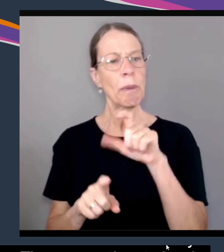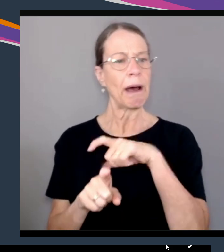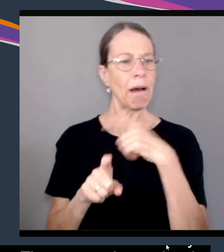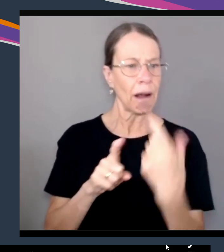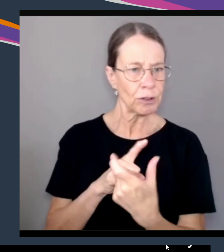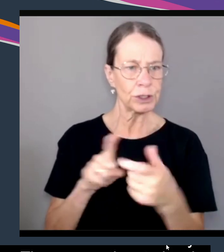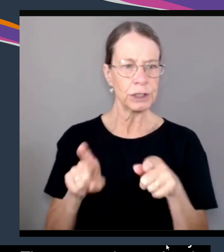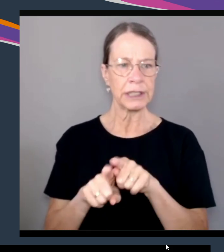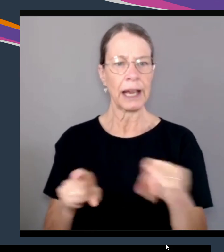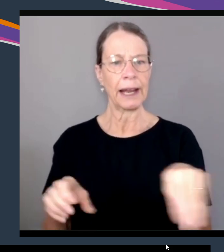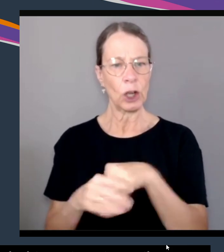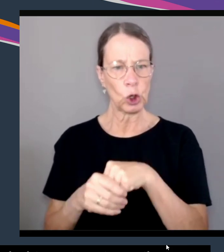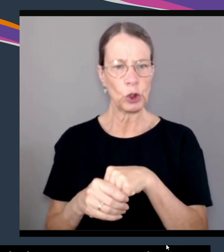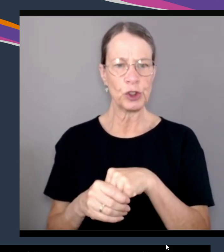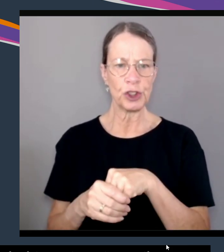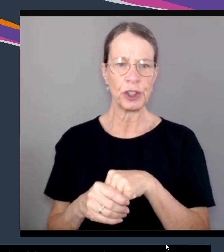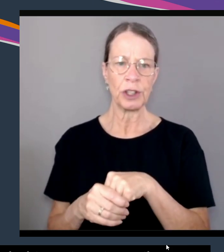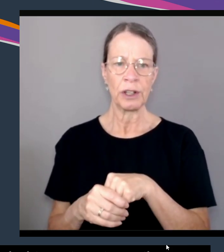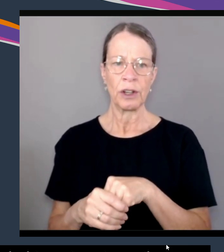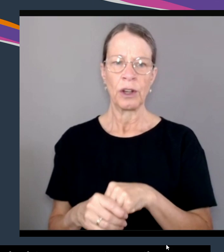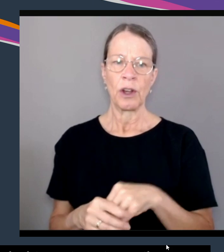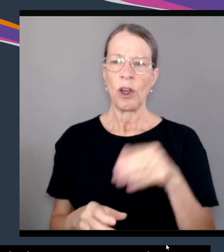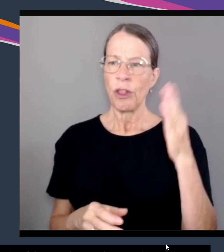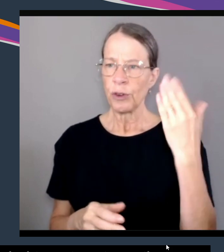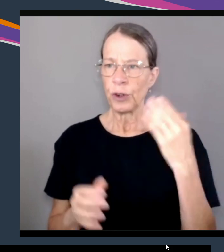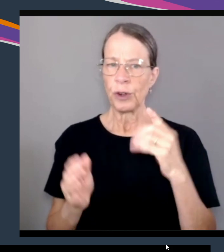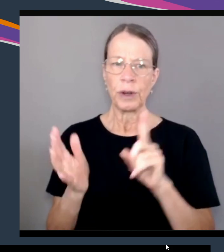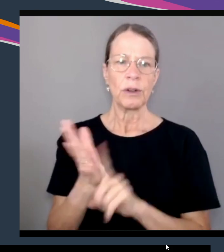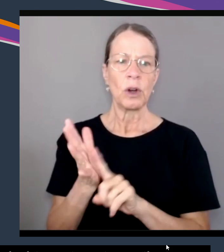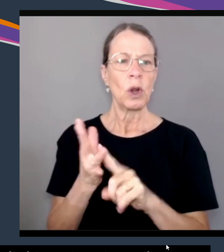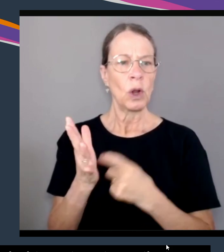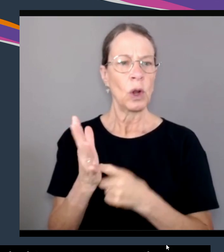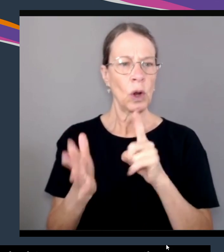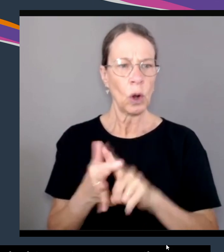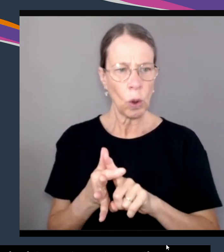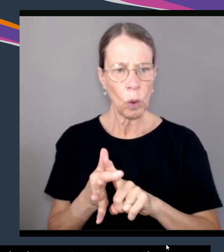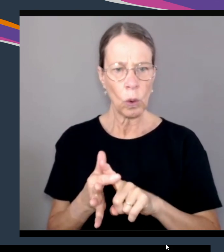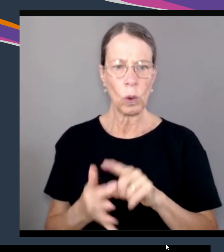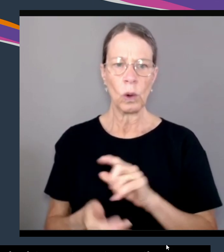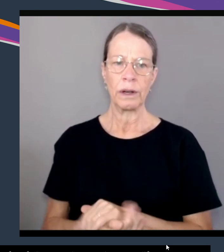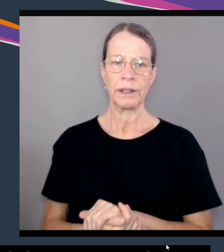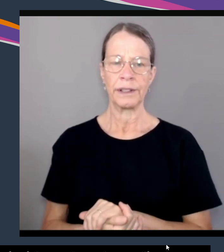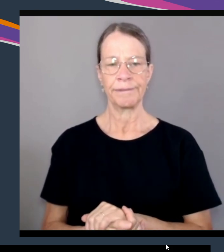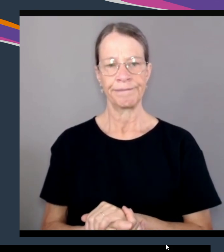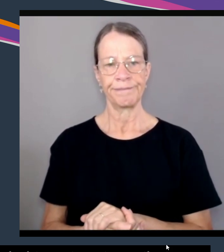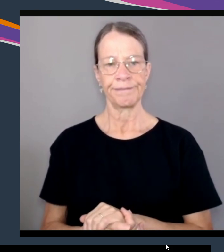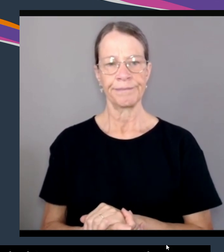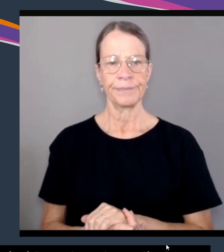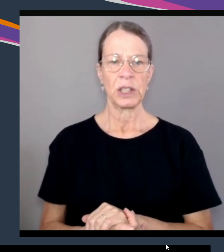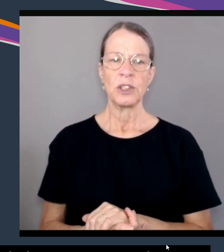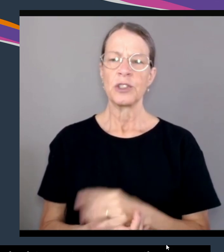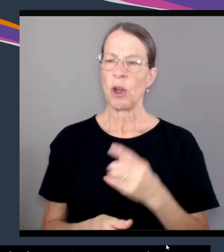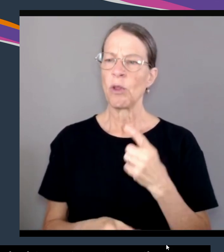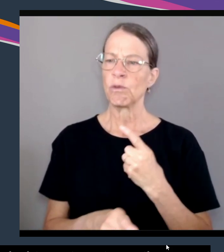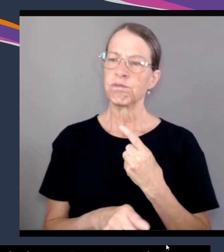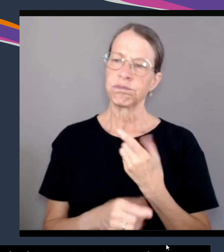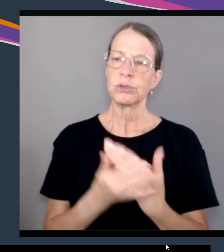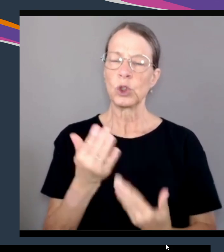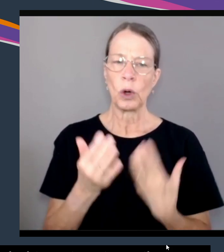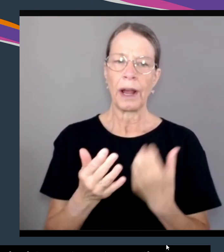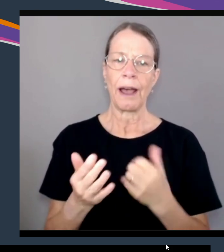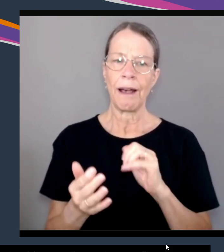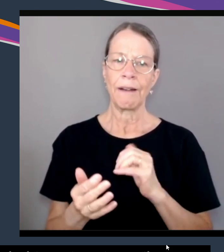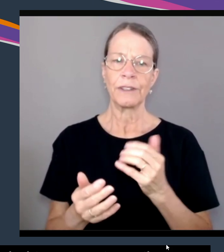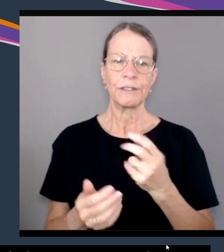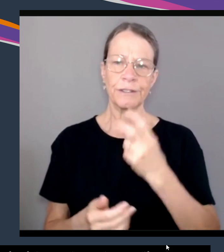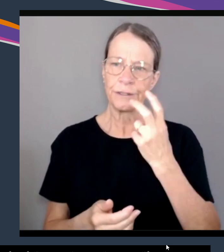law, Oloware law, and we tell it the story of an ancient Mungo man. And so if you want to